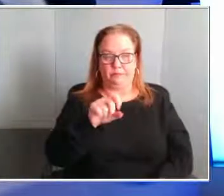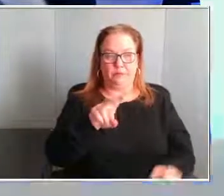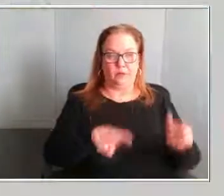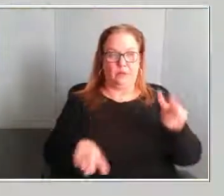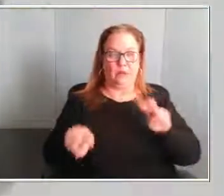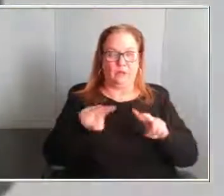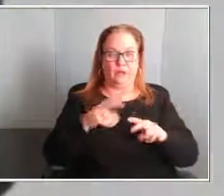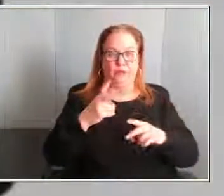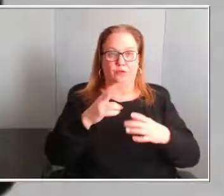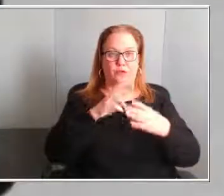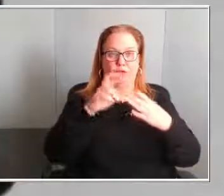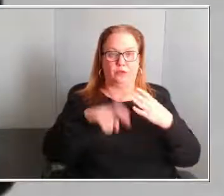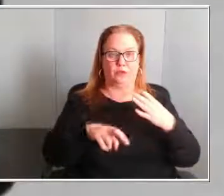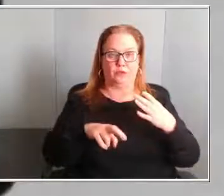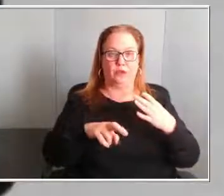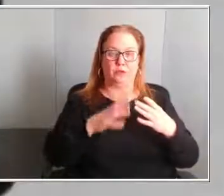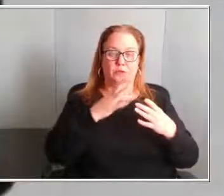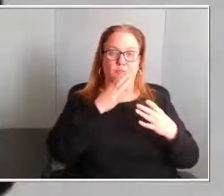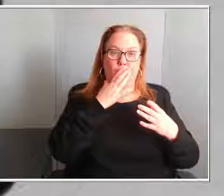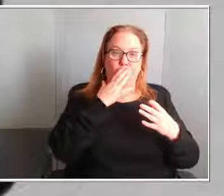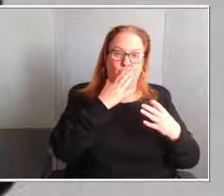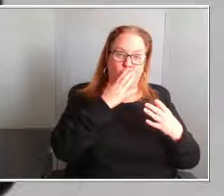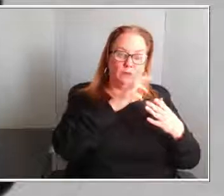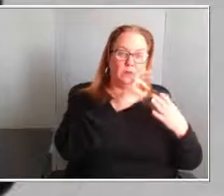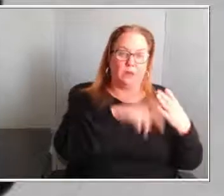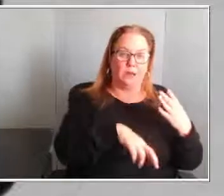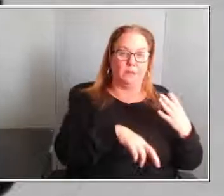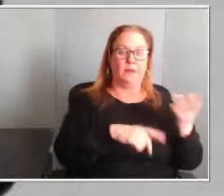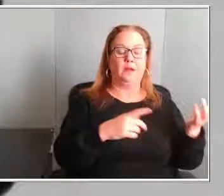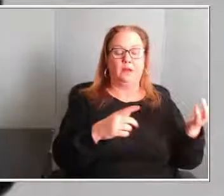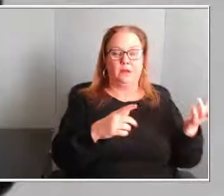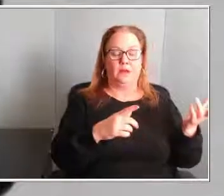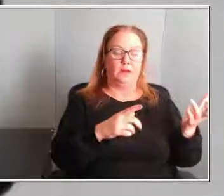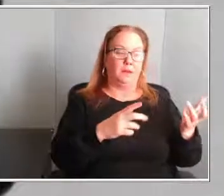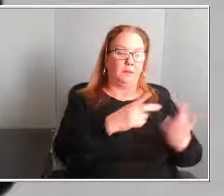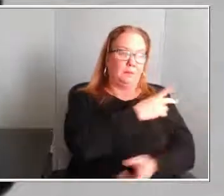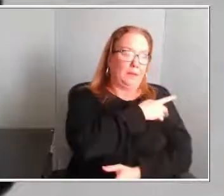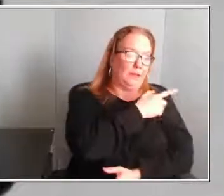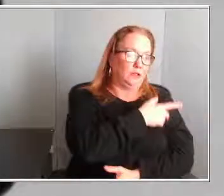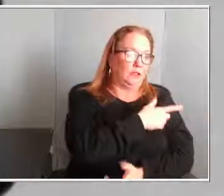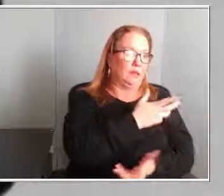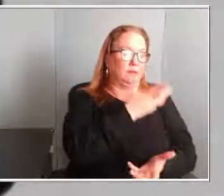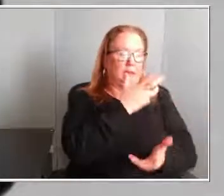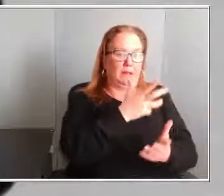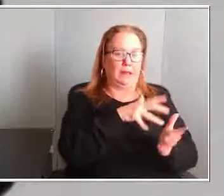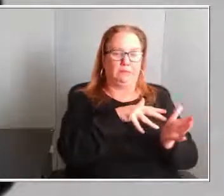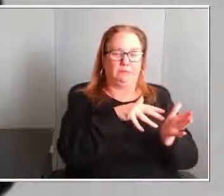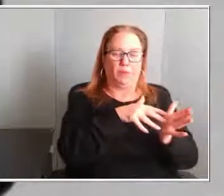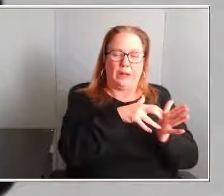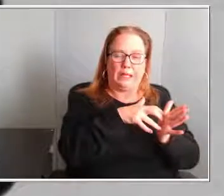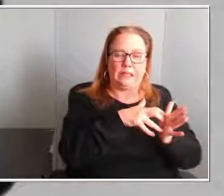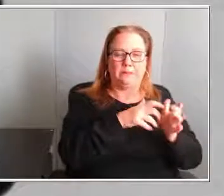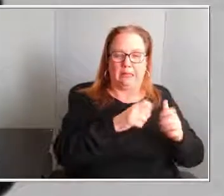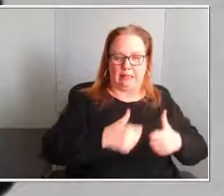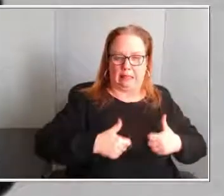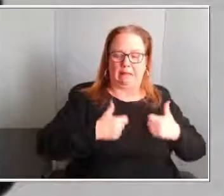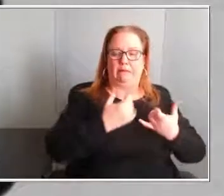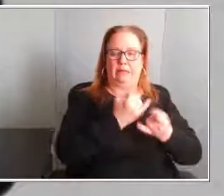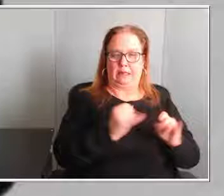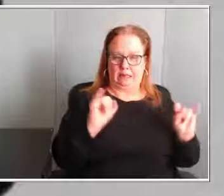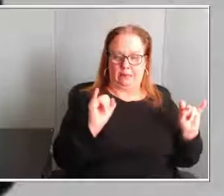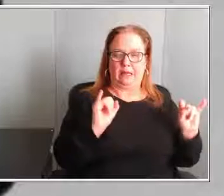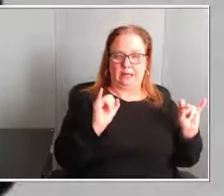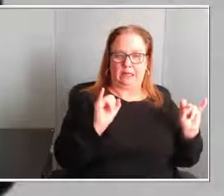outcomes. One was what we call good outcomes. Those patients who may have some residual deficits but are able to live an independent life.